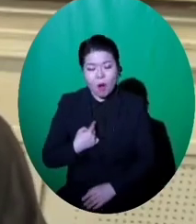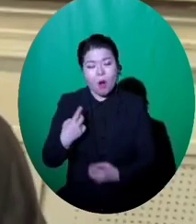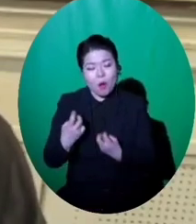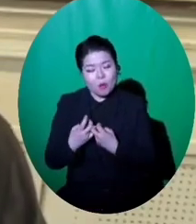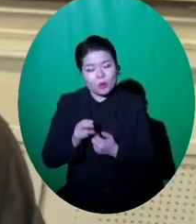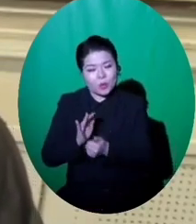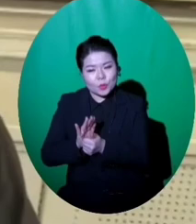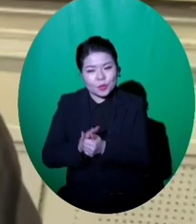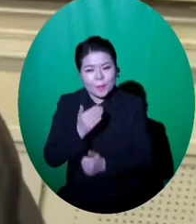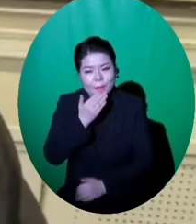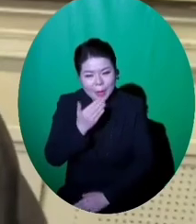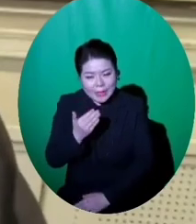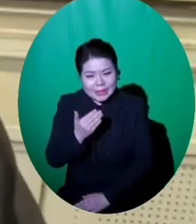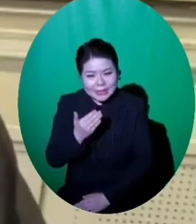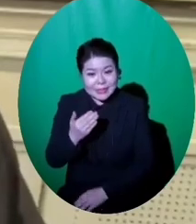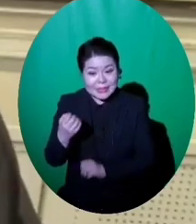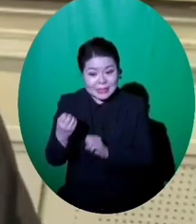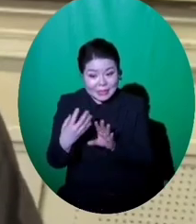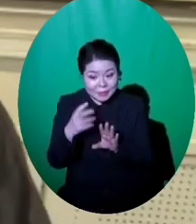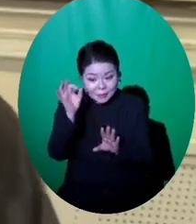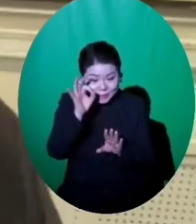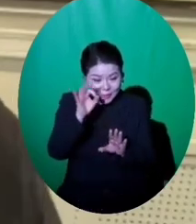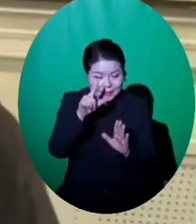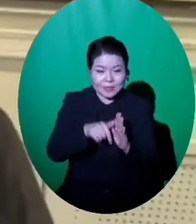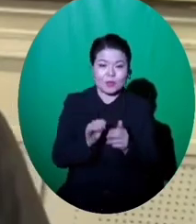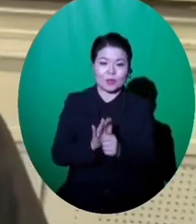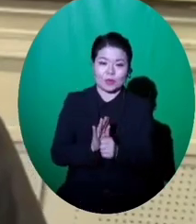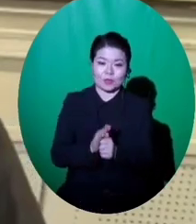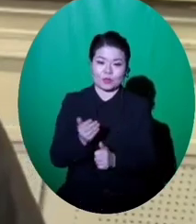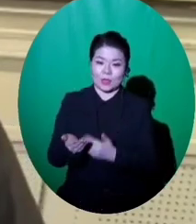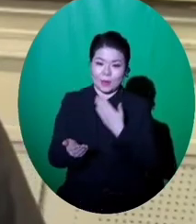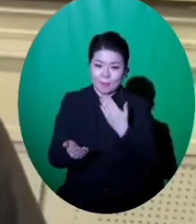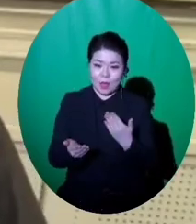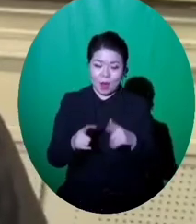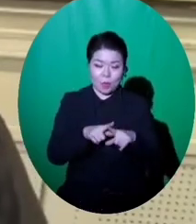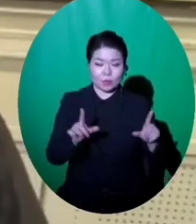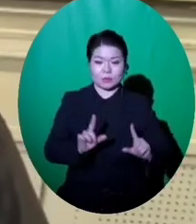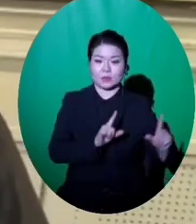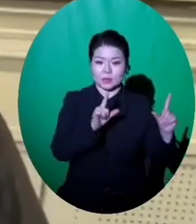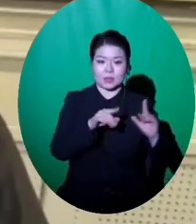can I, in my daily life, contribute to sustainability?